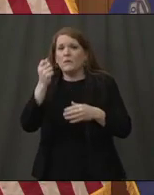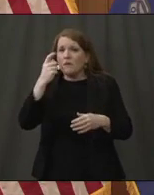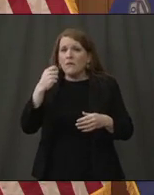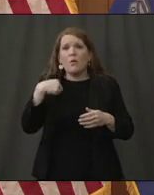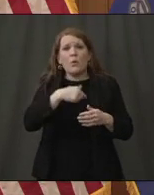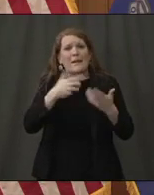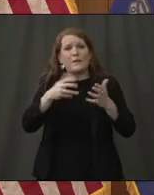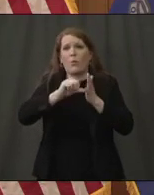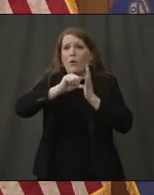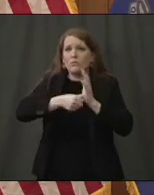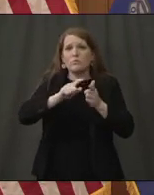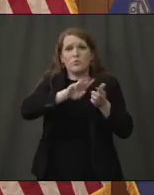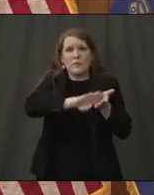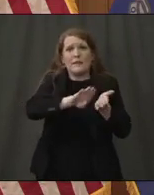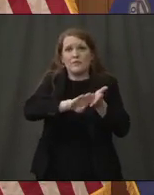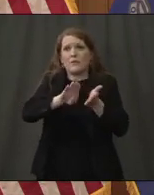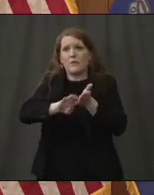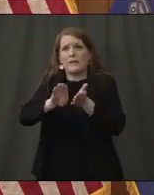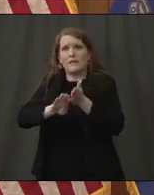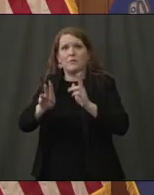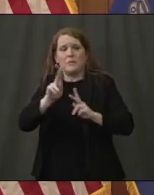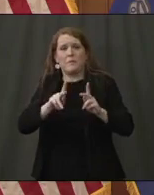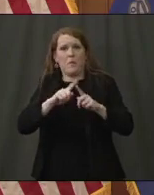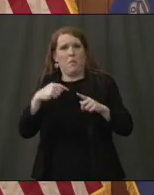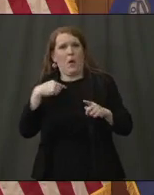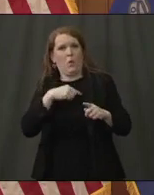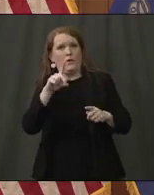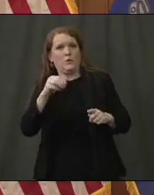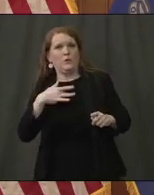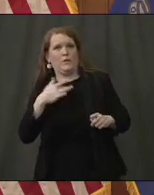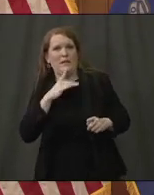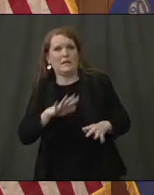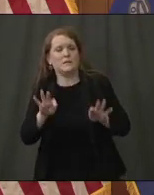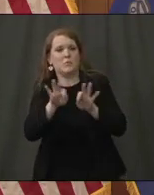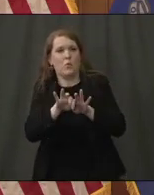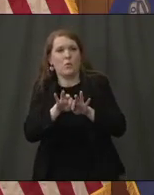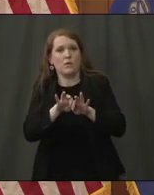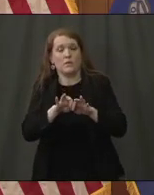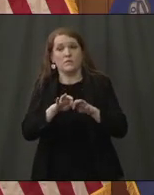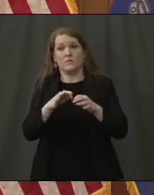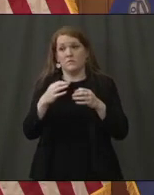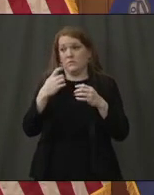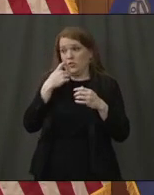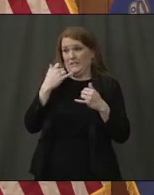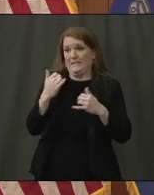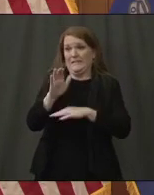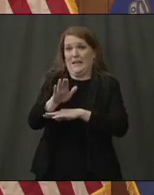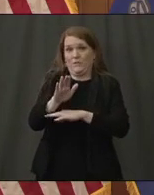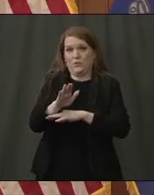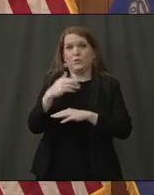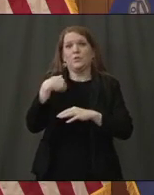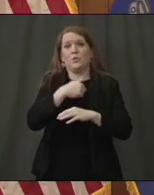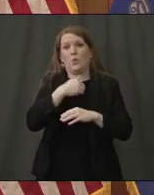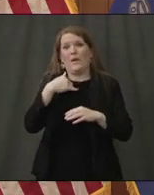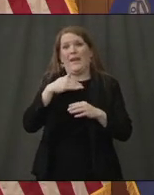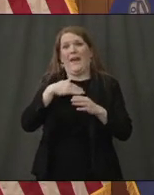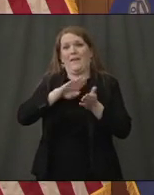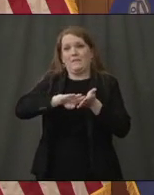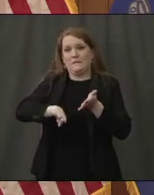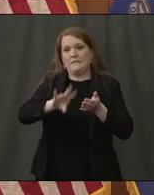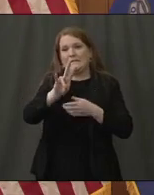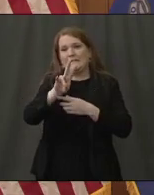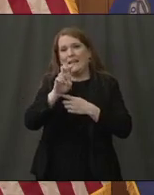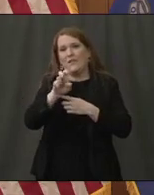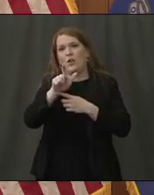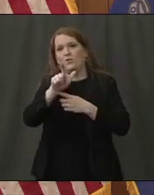is evident. As of this afternoon, our overall population count has dropped by 727